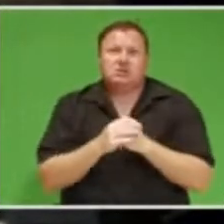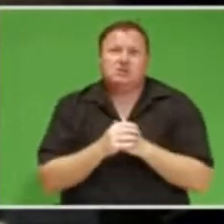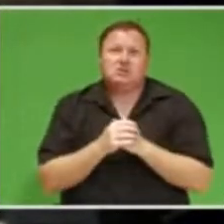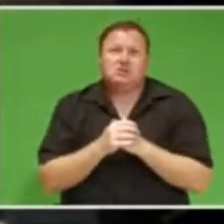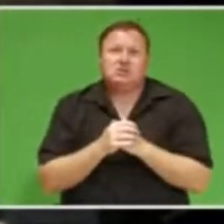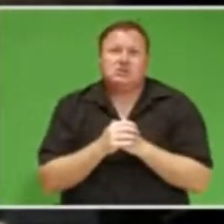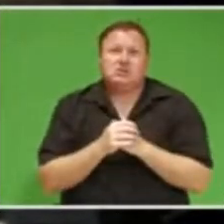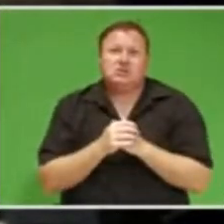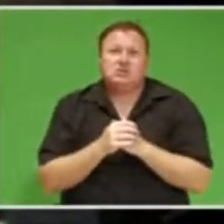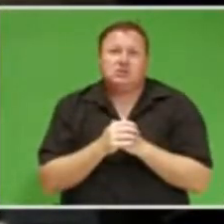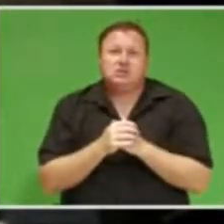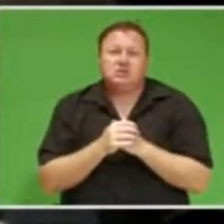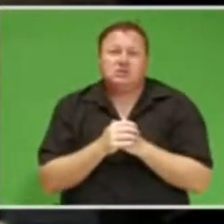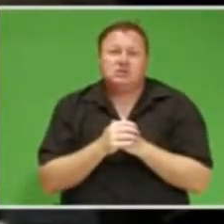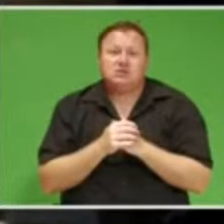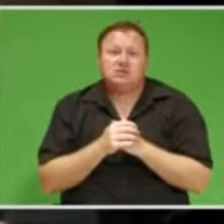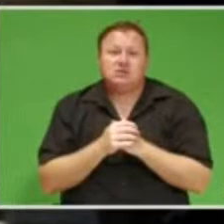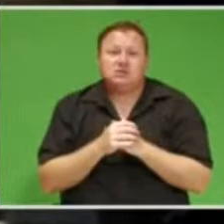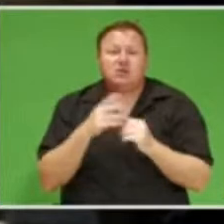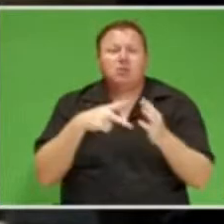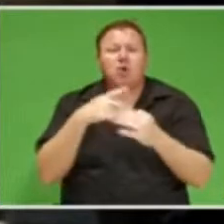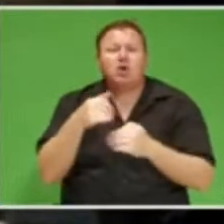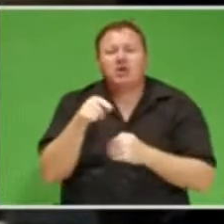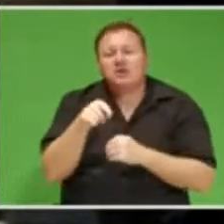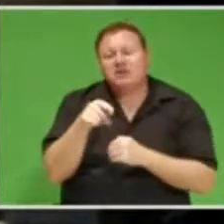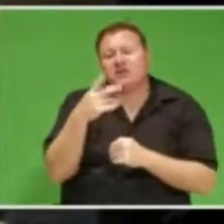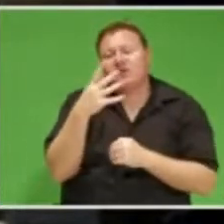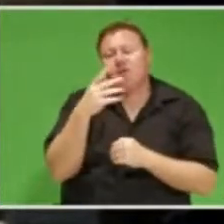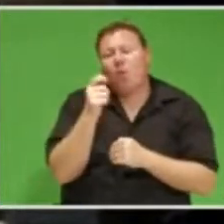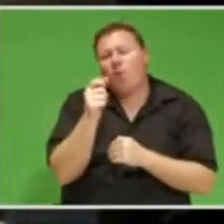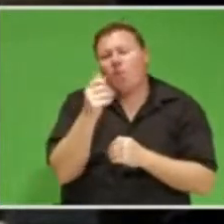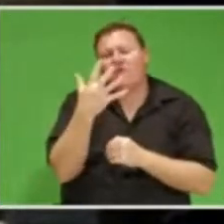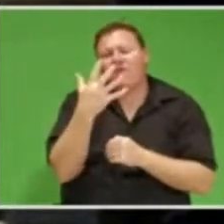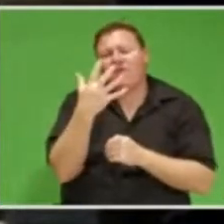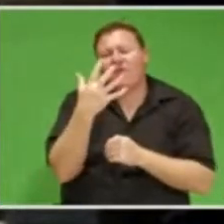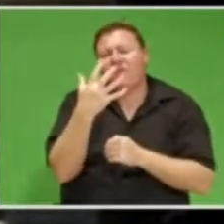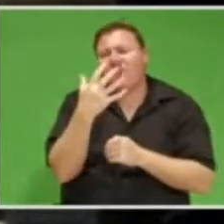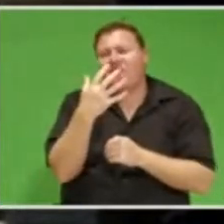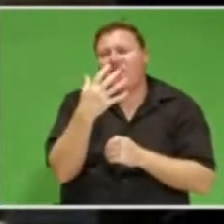nearly 5 years ago to raise $100 billion,